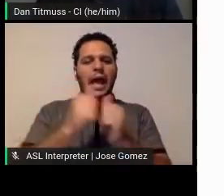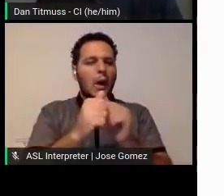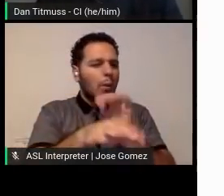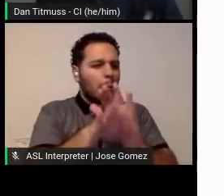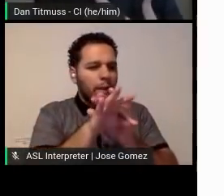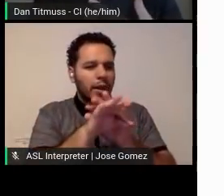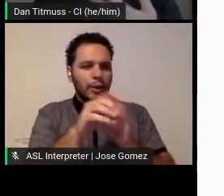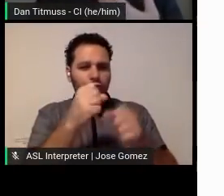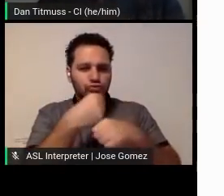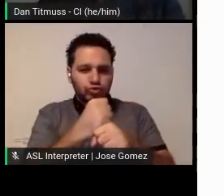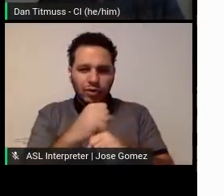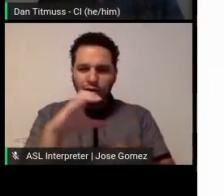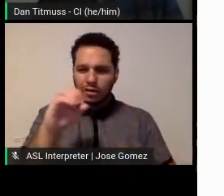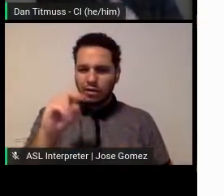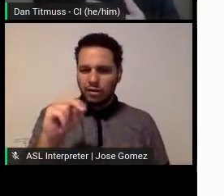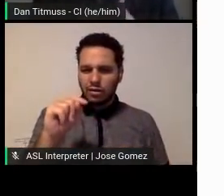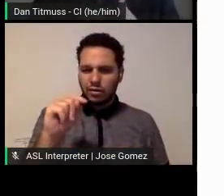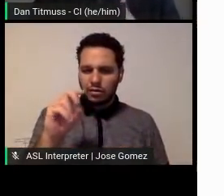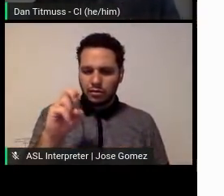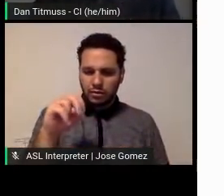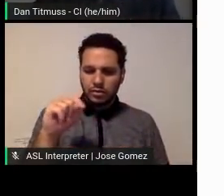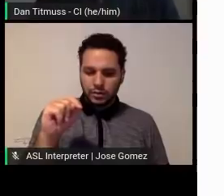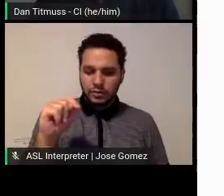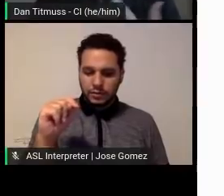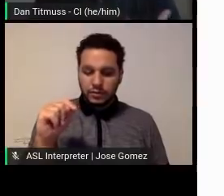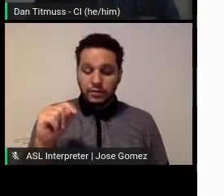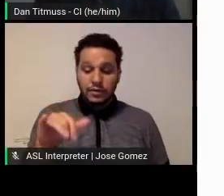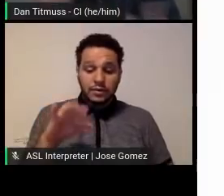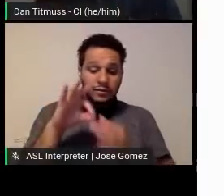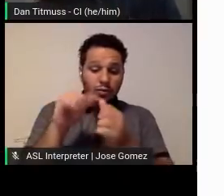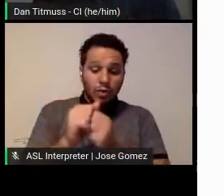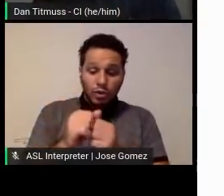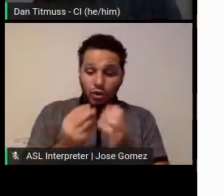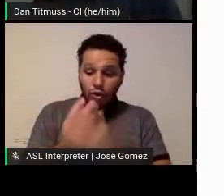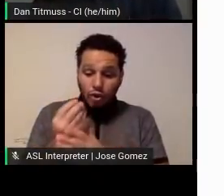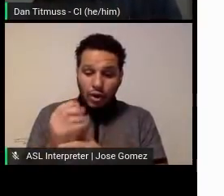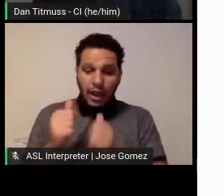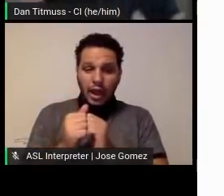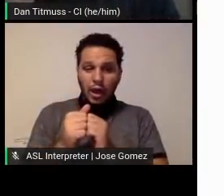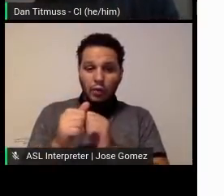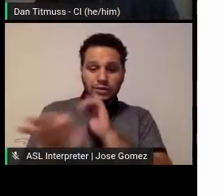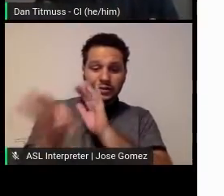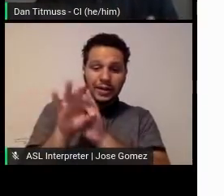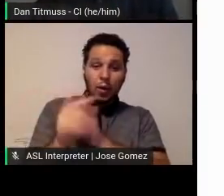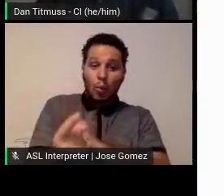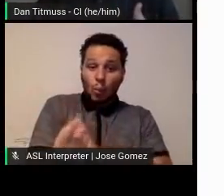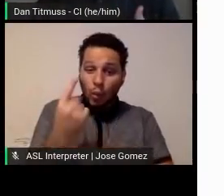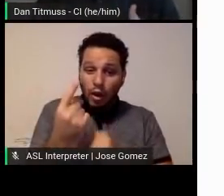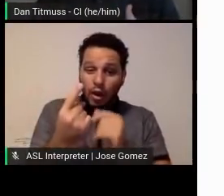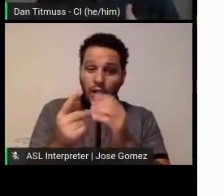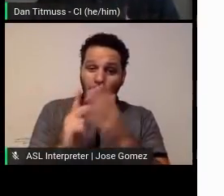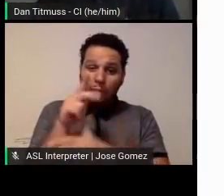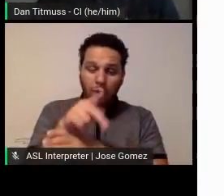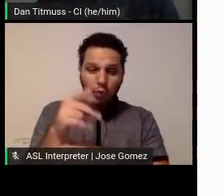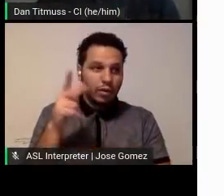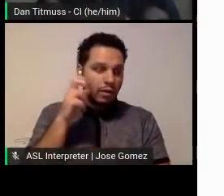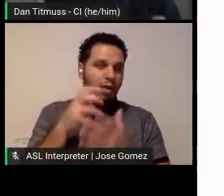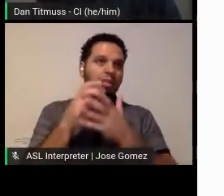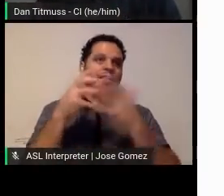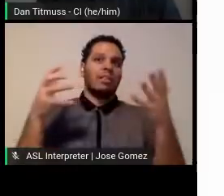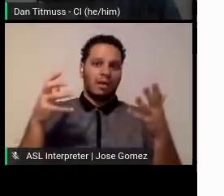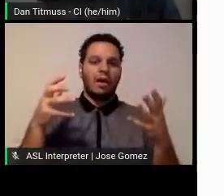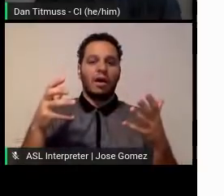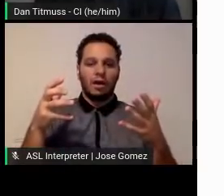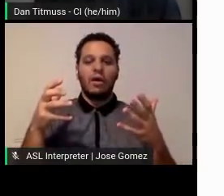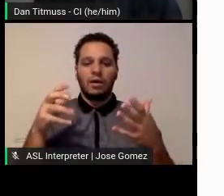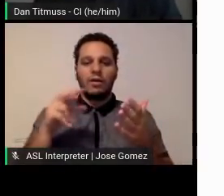content. This will be less about gardening and more about how to select a single plant, I guess. You're going to hear a lot of tortured metaphors from me today in